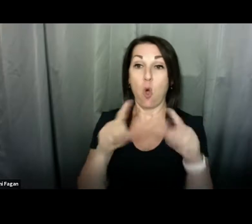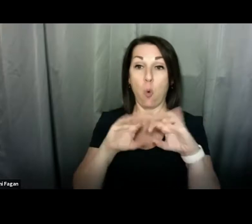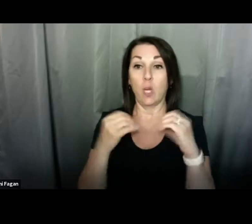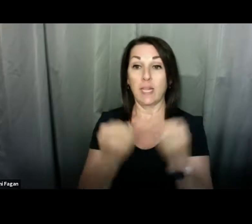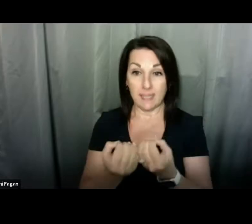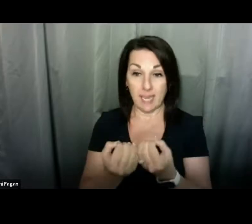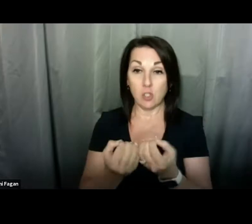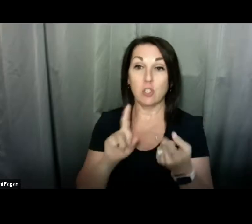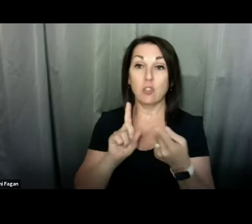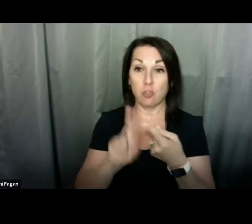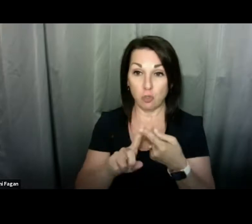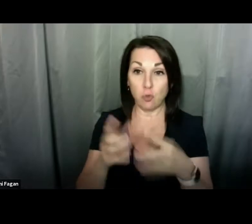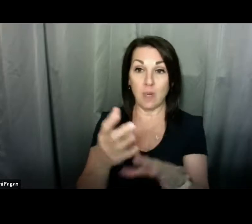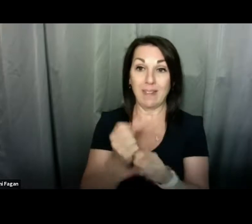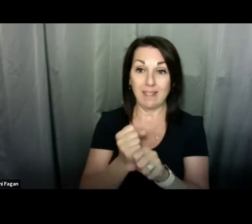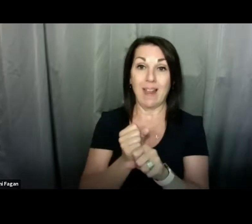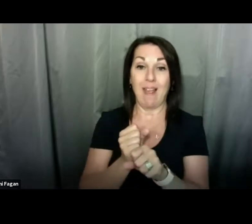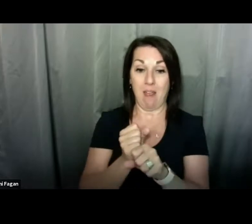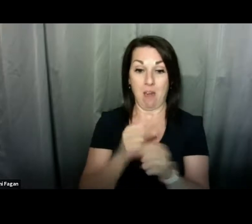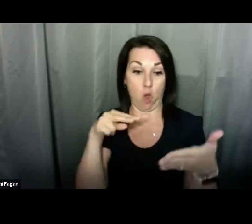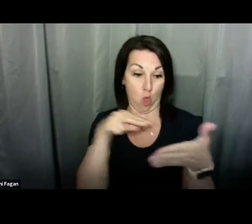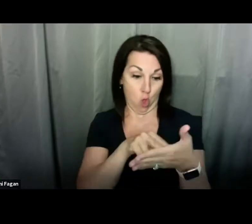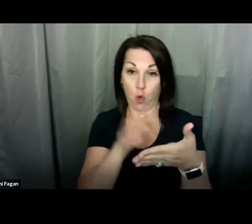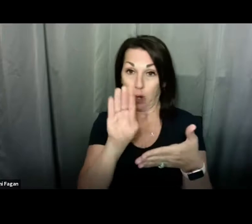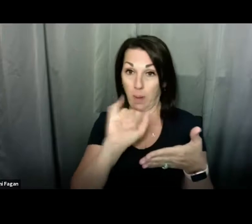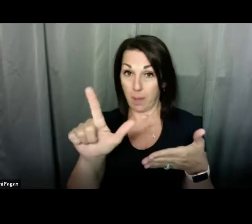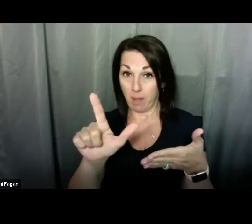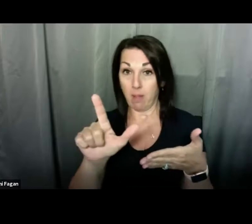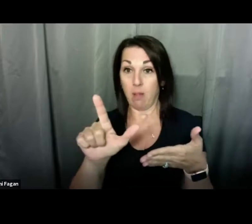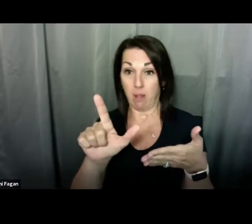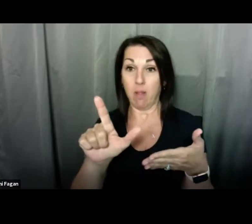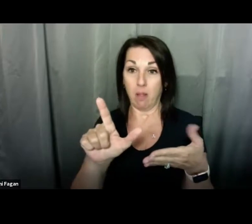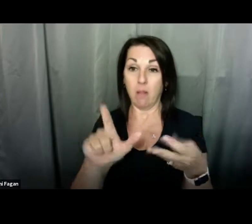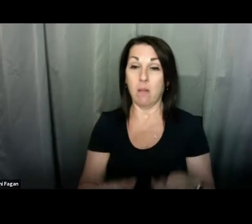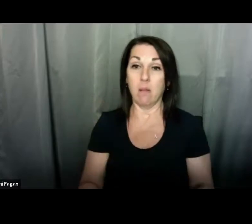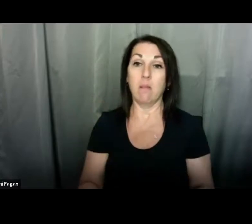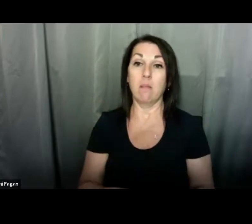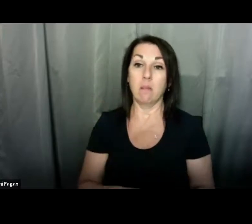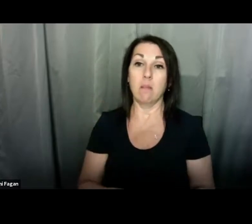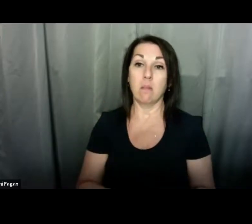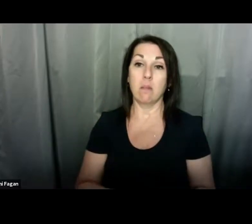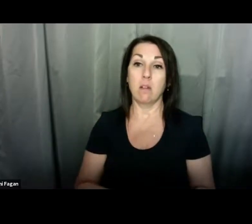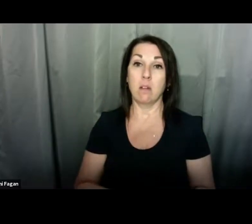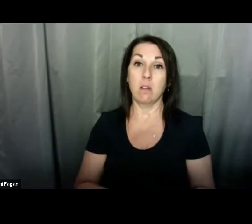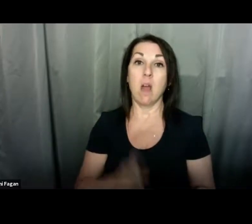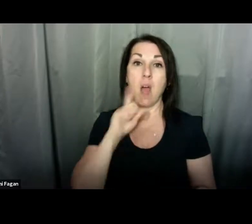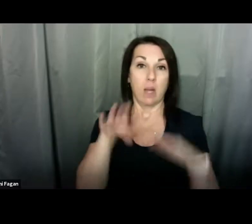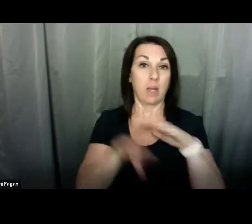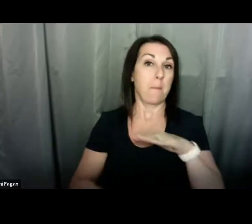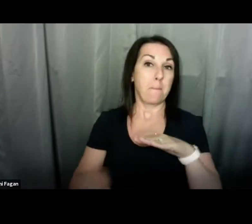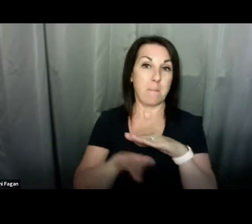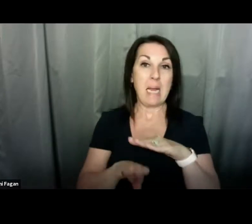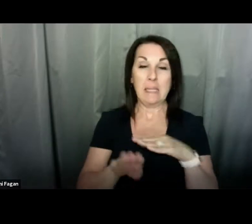organizations to get behind this bill, take a look at it. But, you know, I think that the basic bones of the